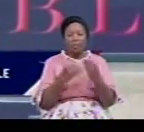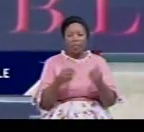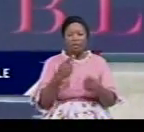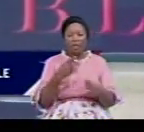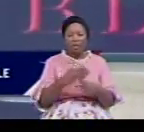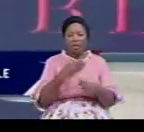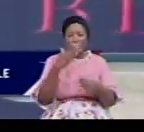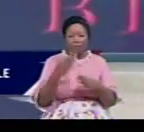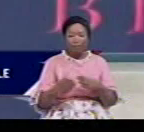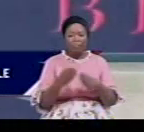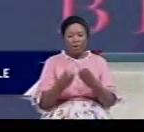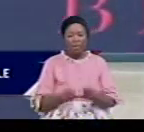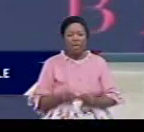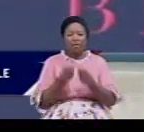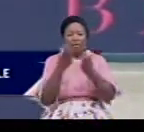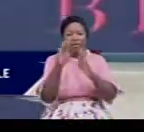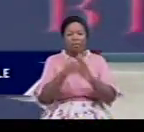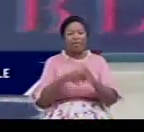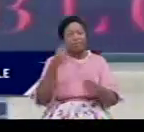all people. Complete,